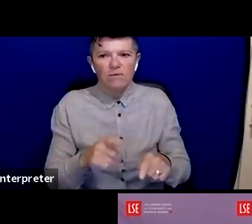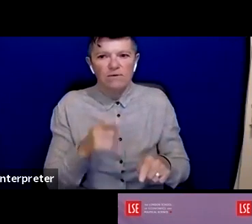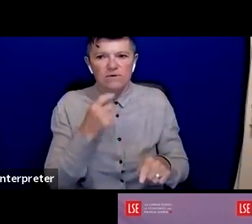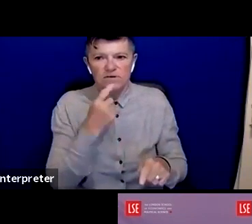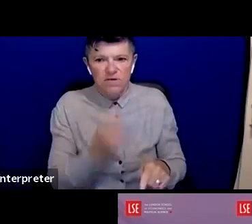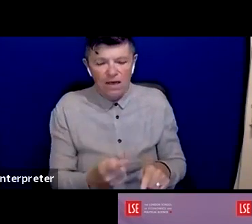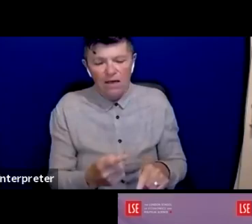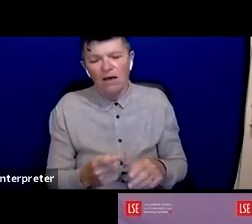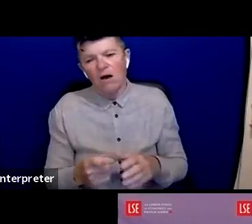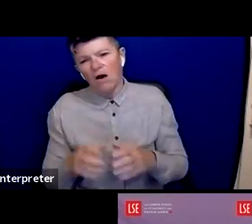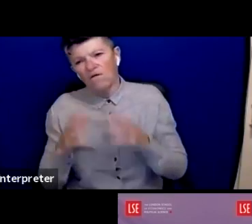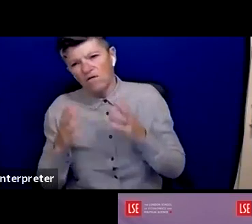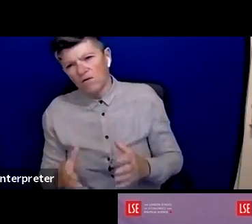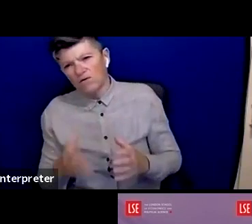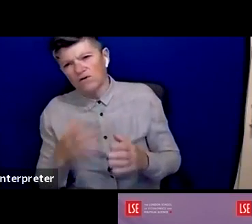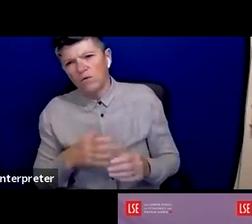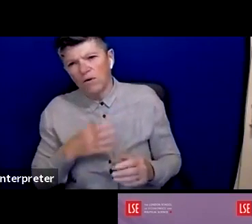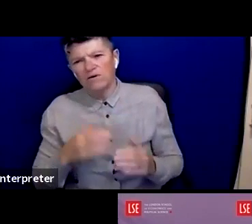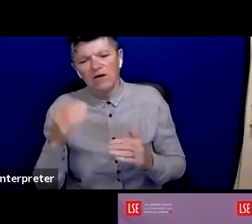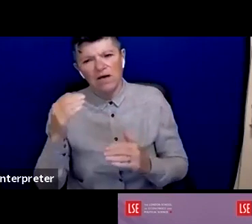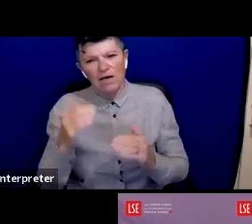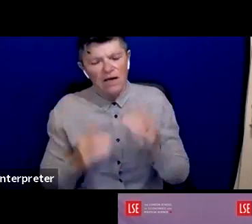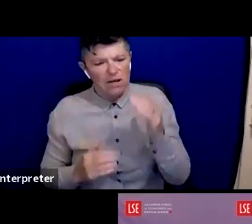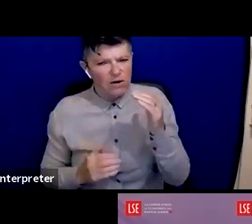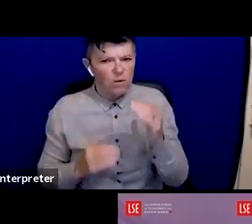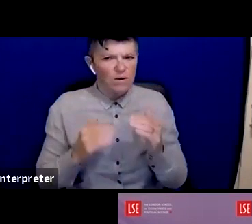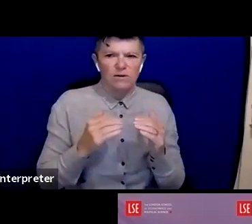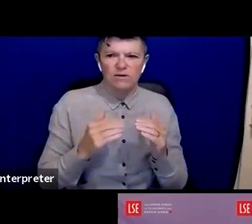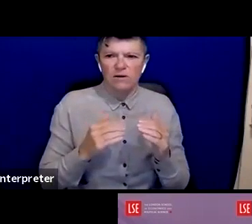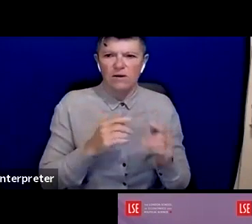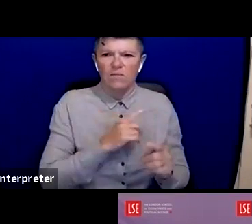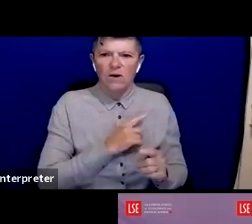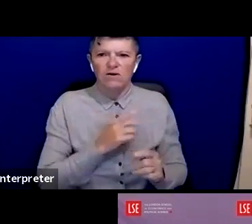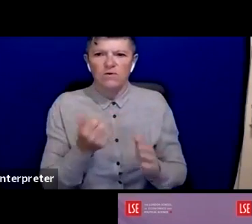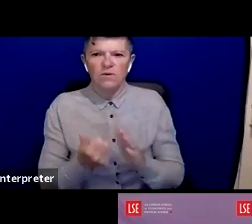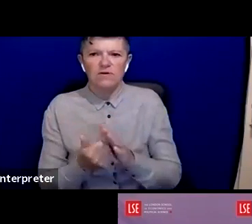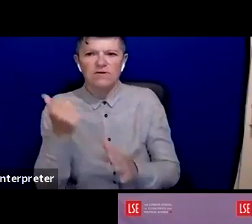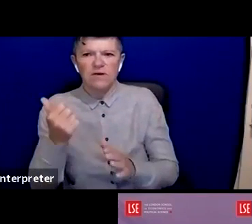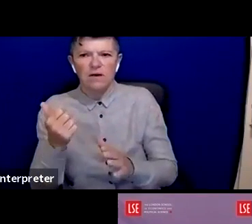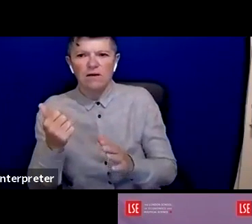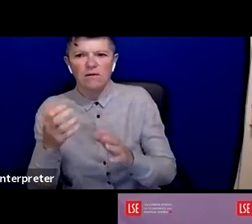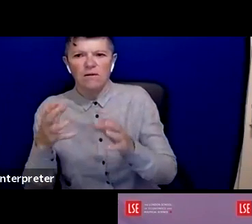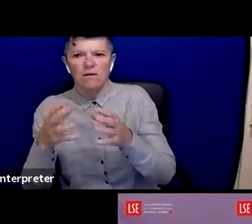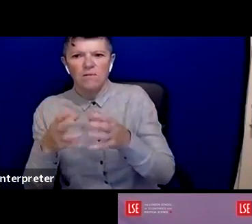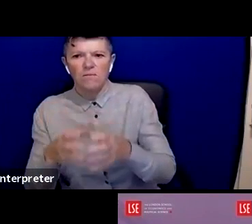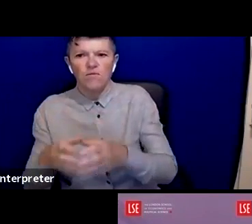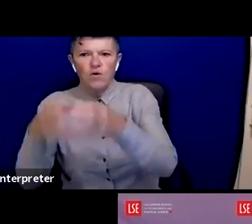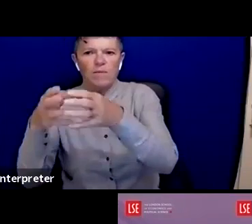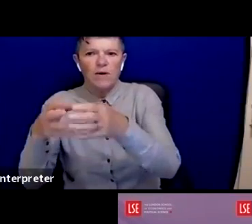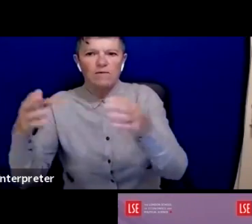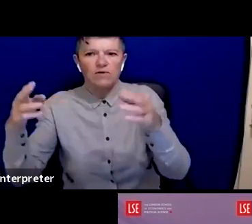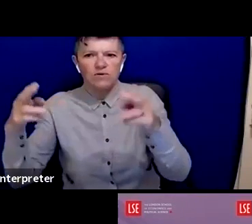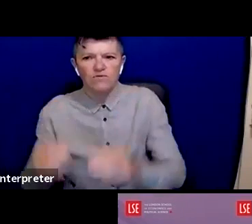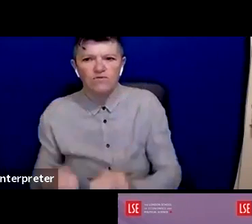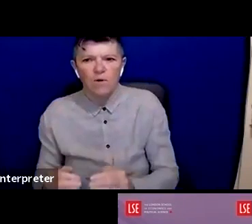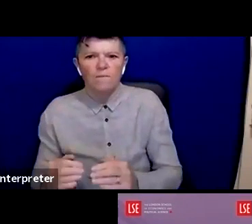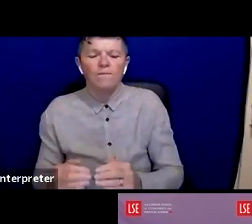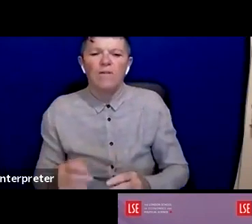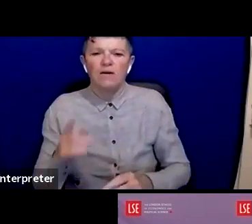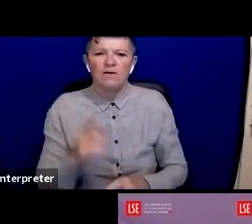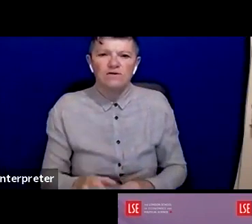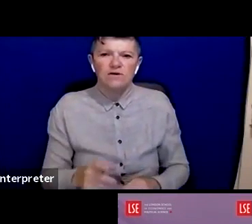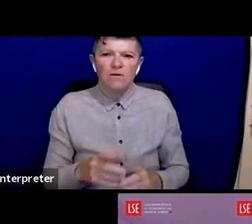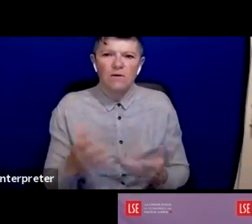want inequality to change because we want the skill premium to drop. So I am getting ahead of Nora's answer. I'm wondering if